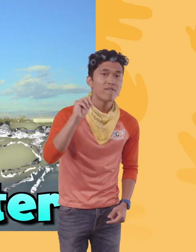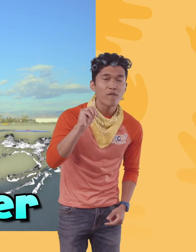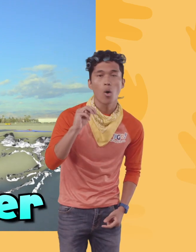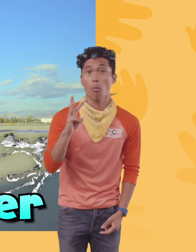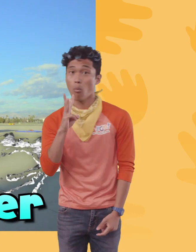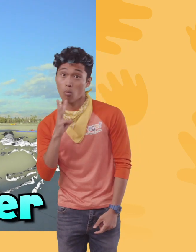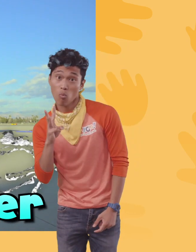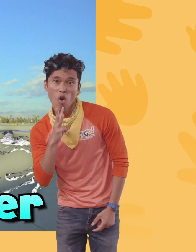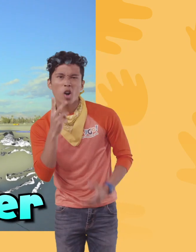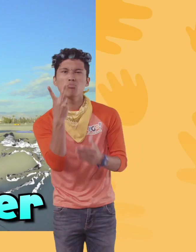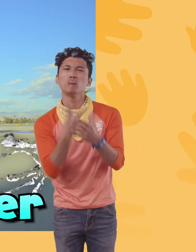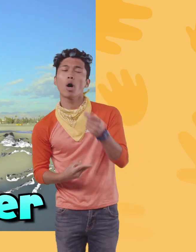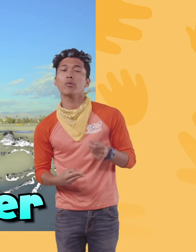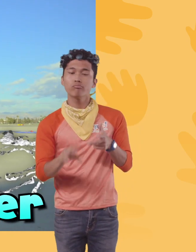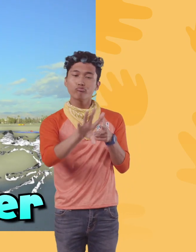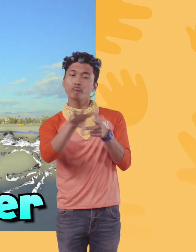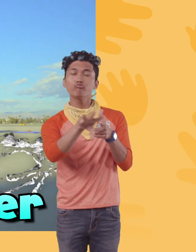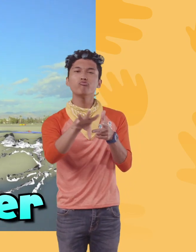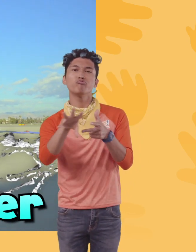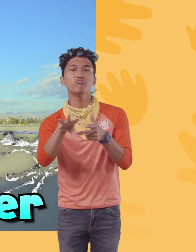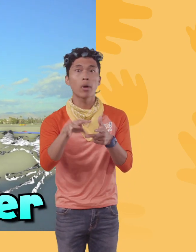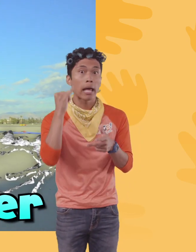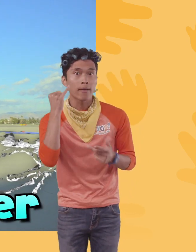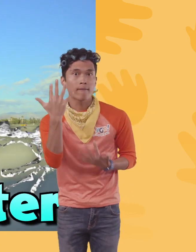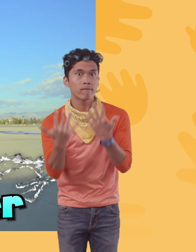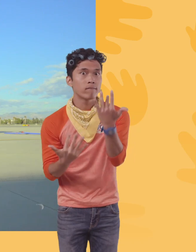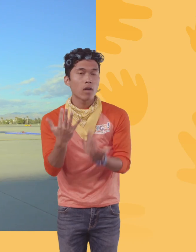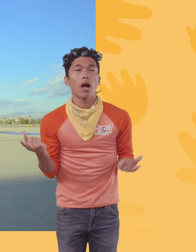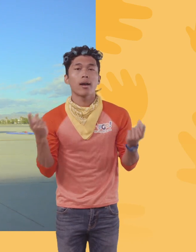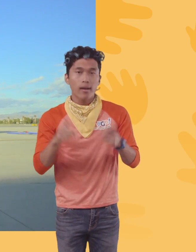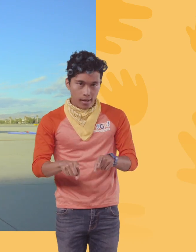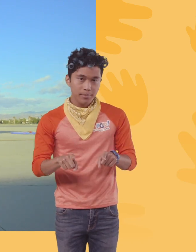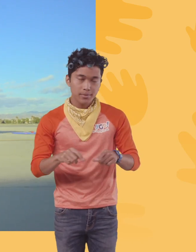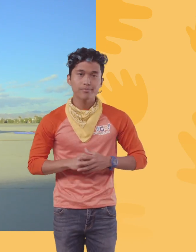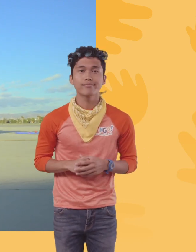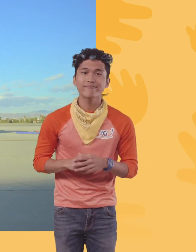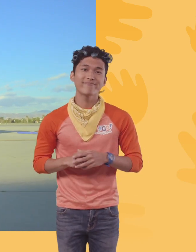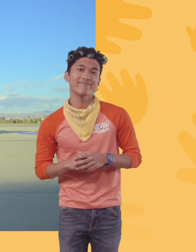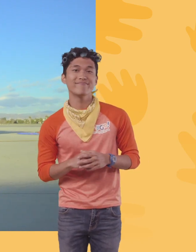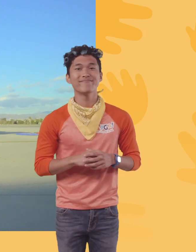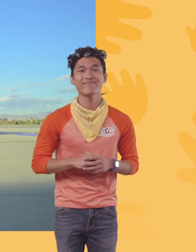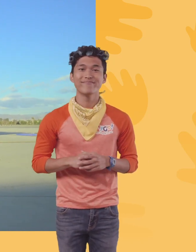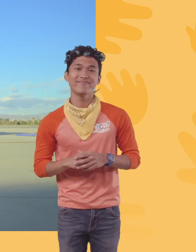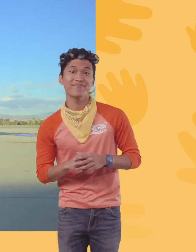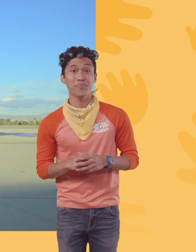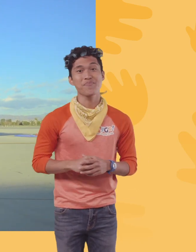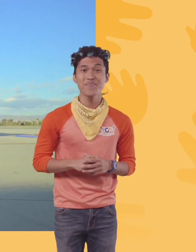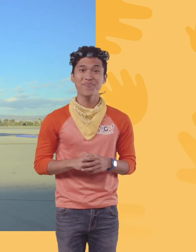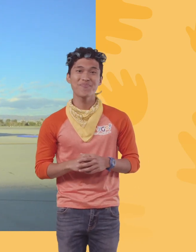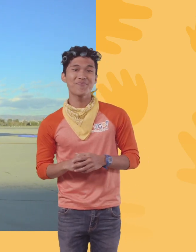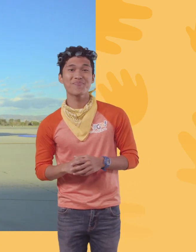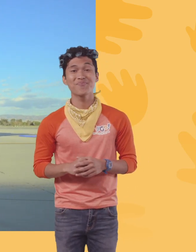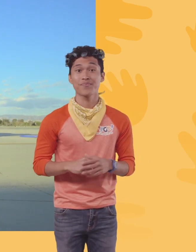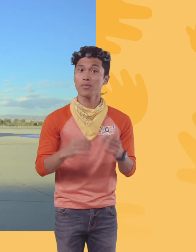and water out the front just in case if there's ever anything at the airport. Like a fire. So what we're gonna